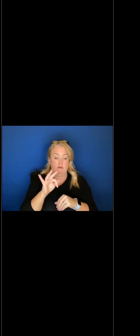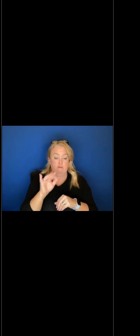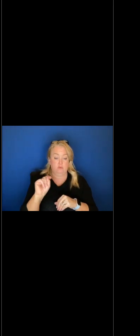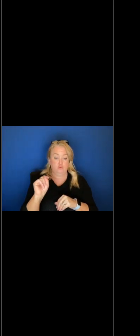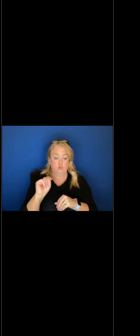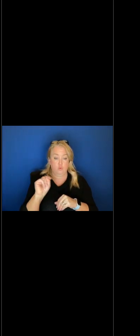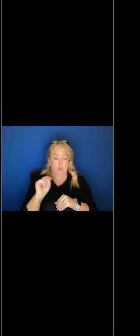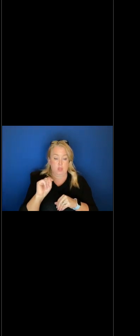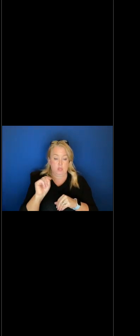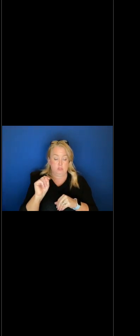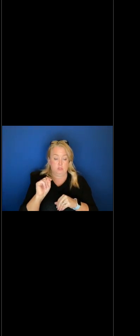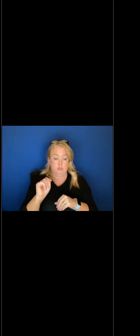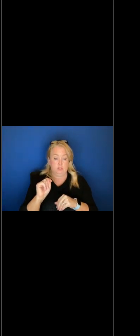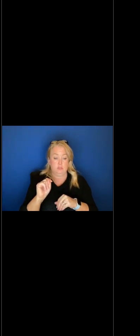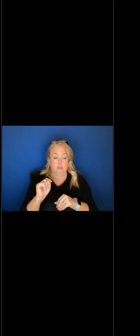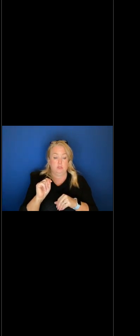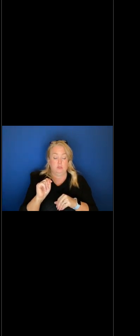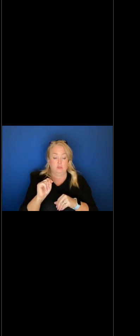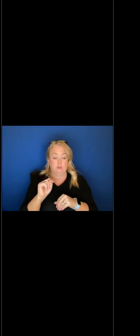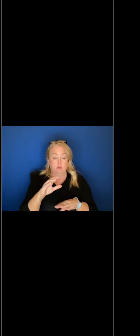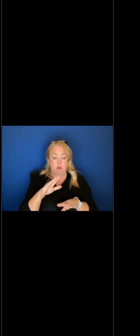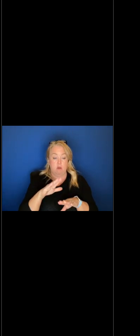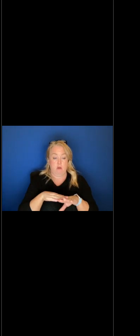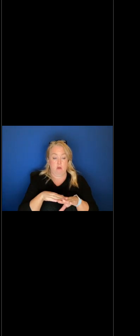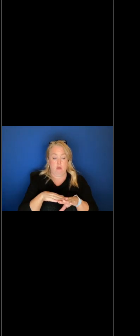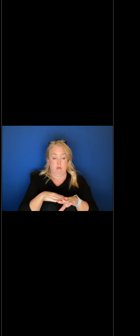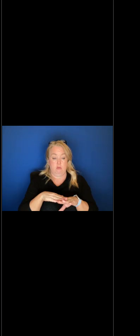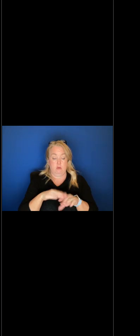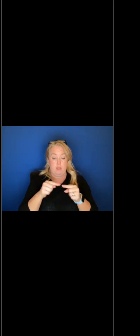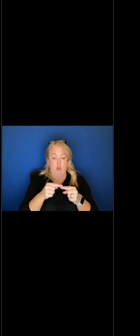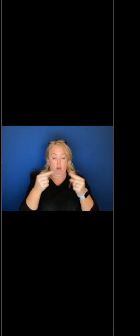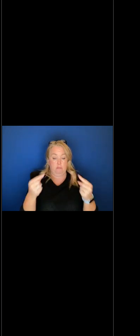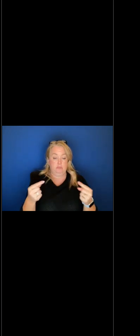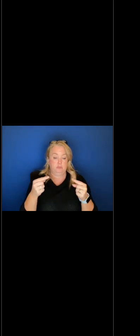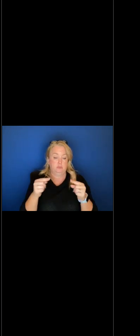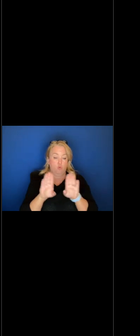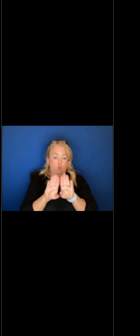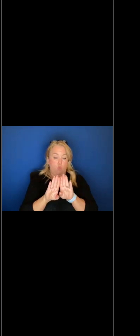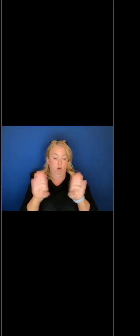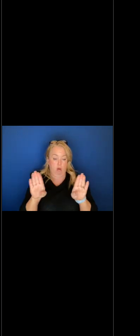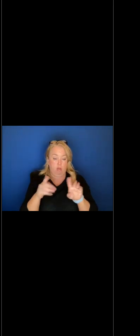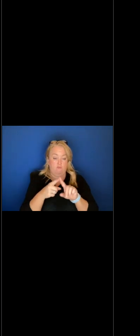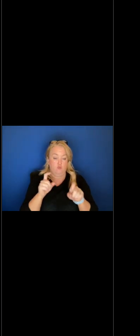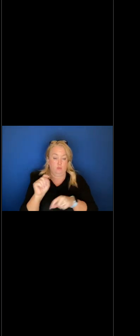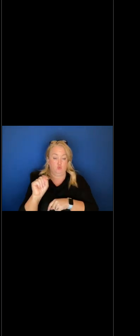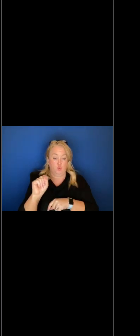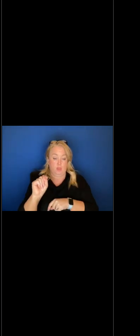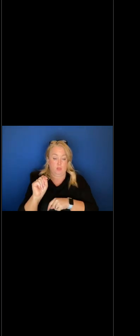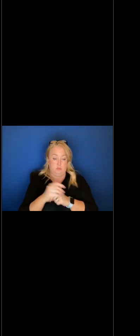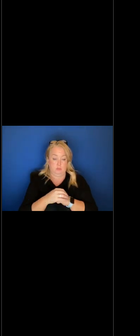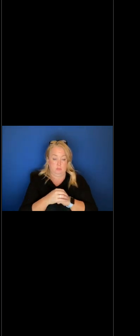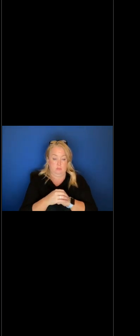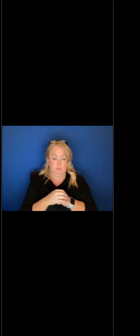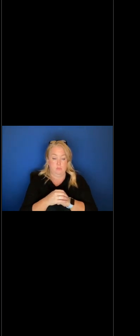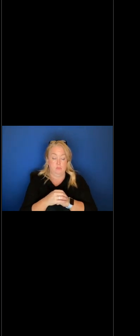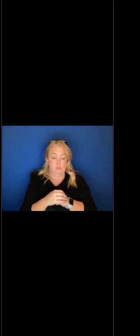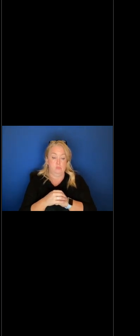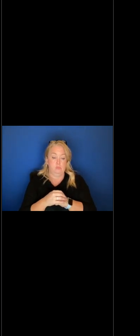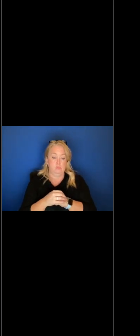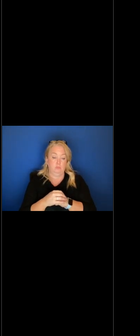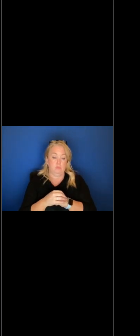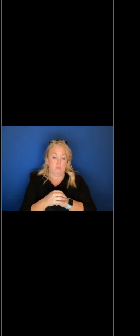lavatory located on the other side of the wall from the toilet, or the water closet, as